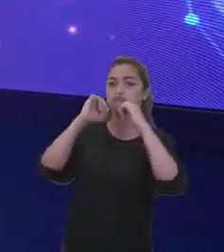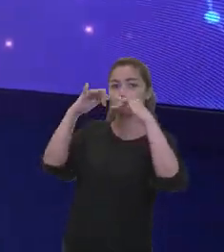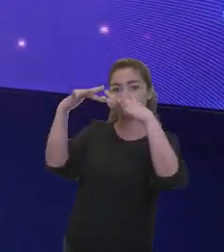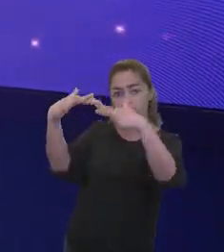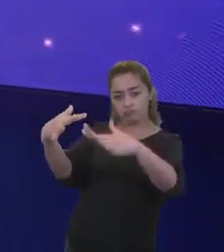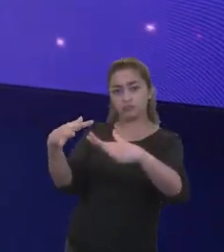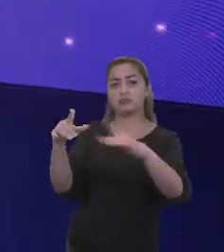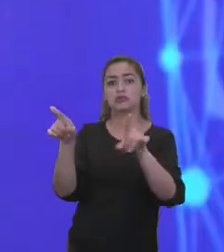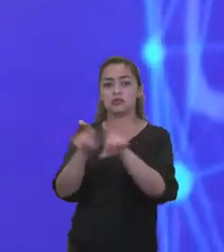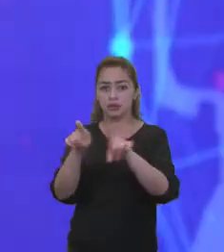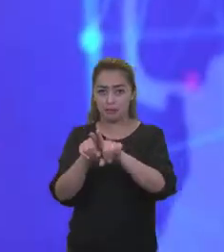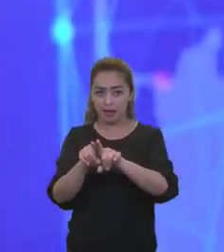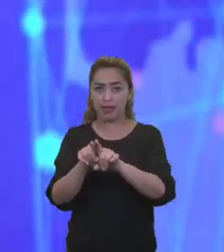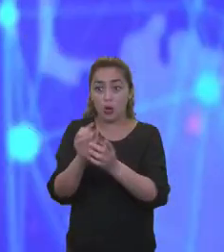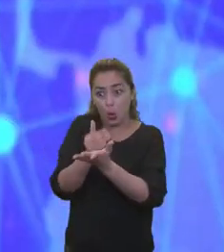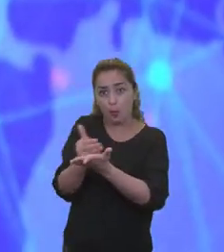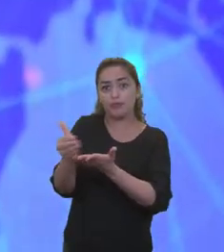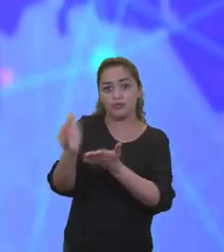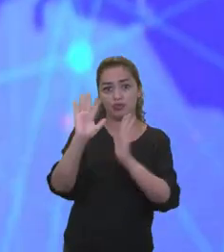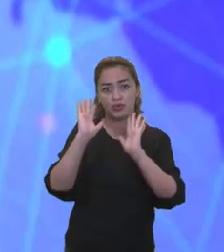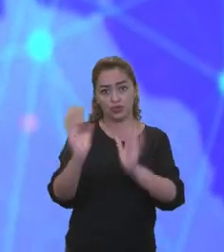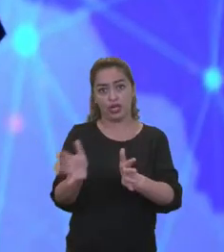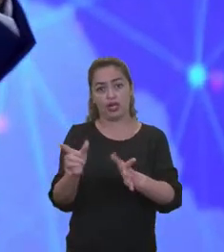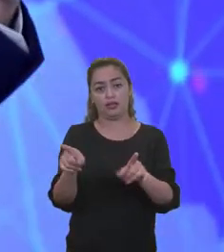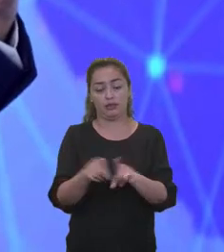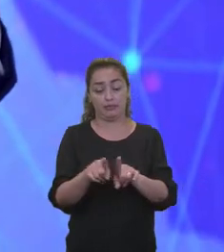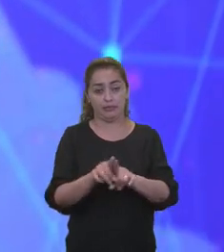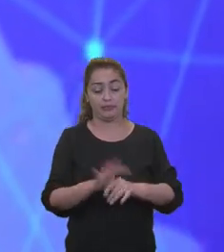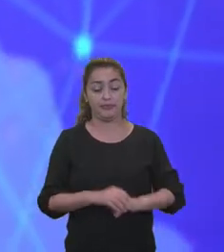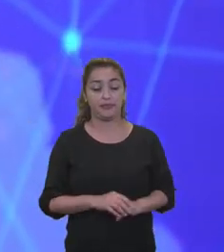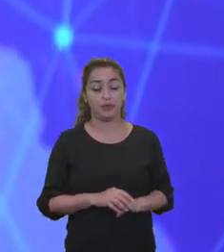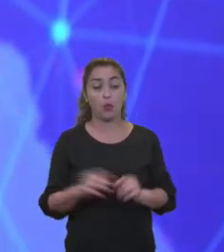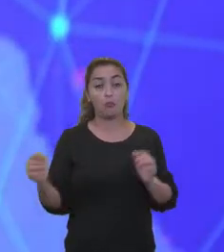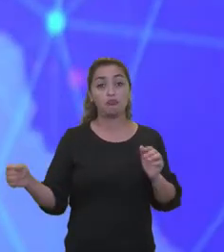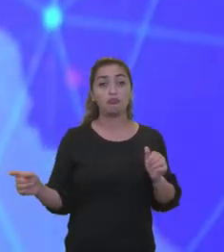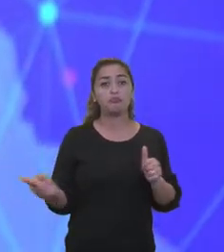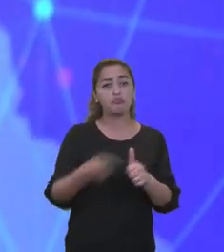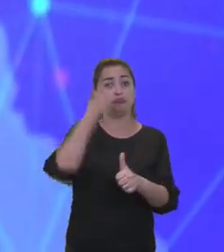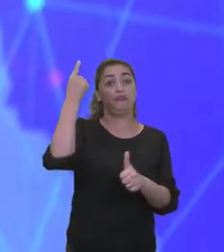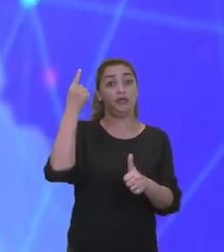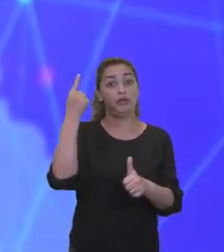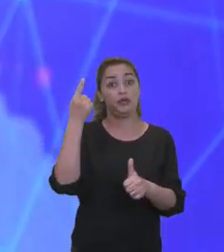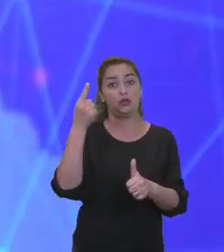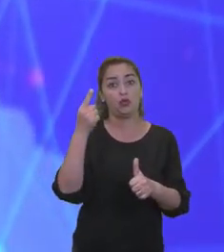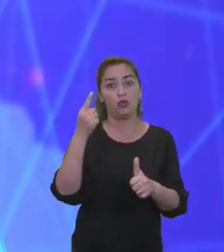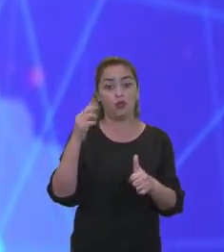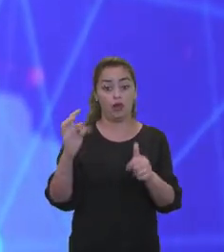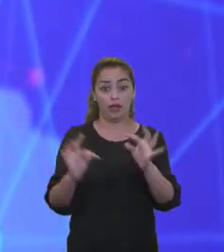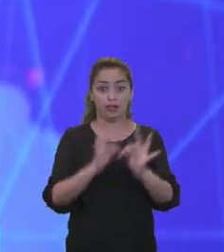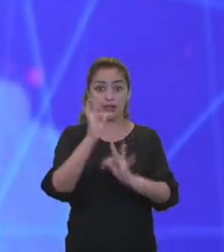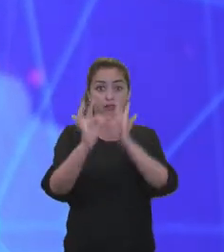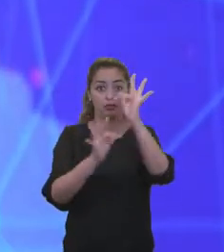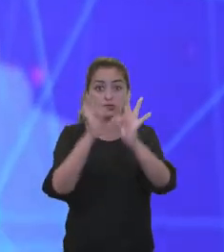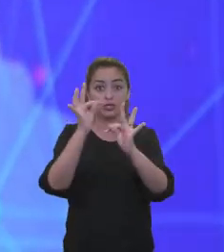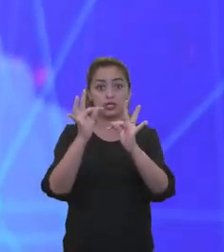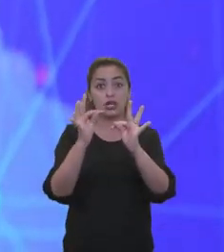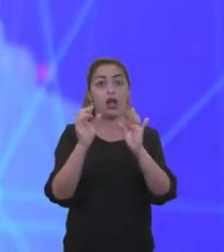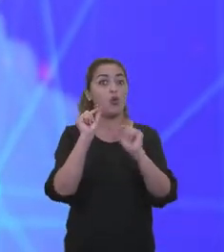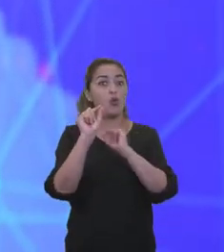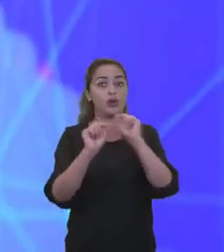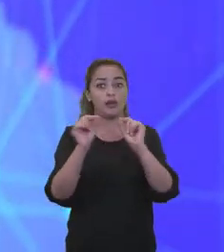Martins, I think it's the name. Now we do have, right off the bat, 5G coverage at the poorest neighborhood in São Paulo.